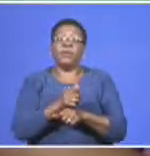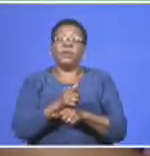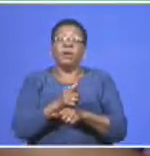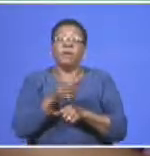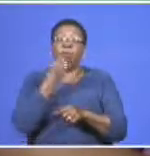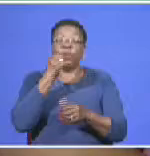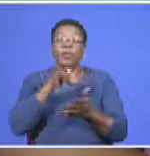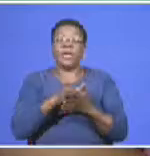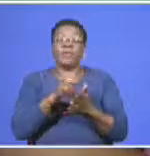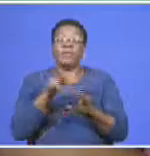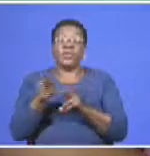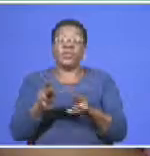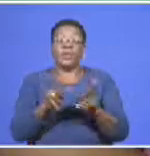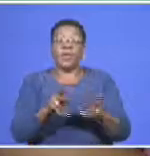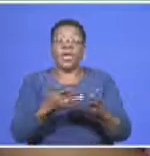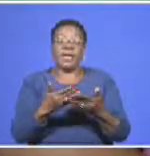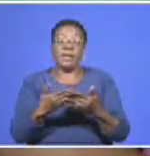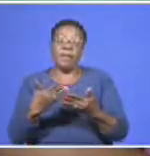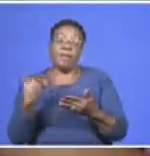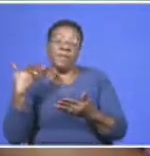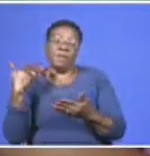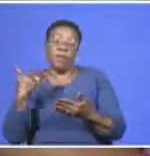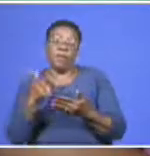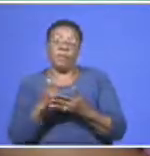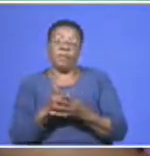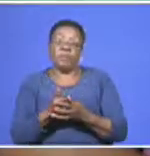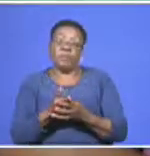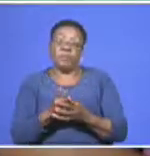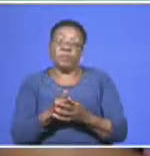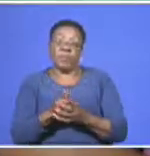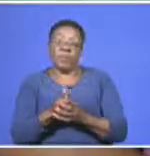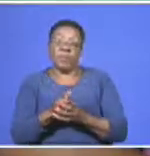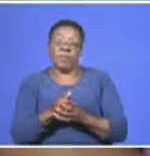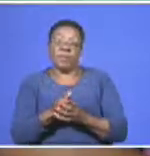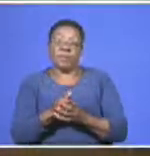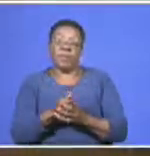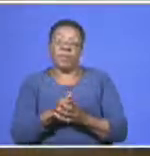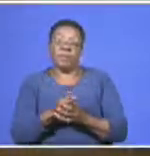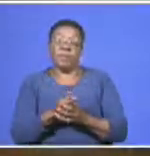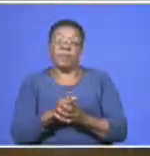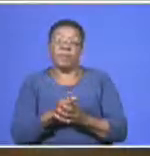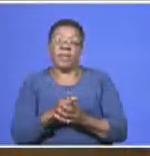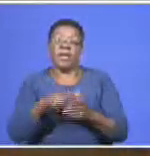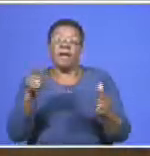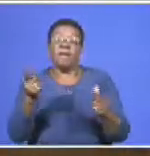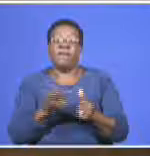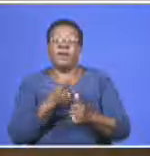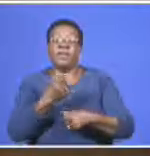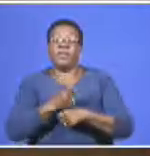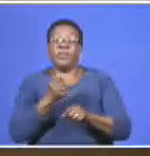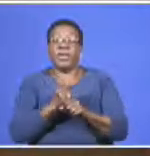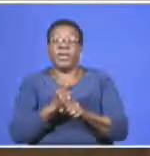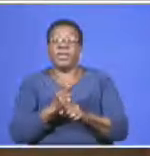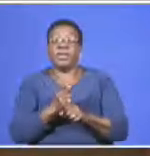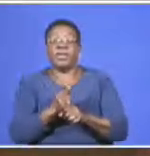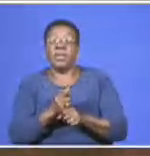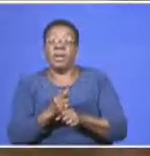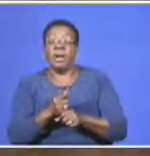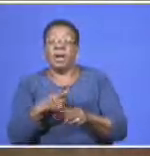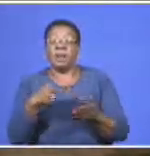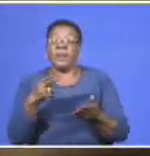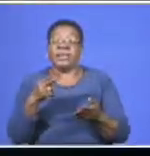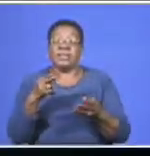been through that magical process that develops all the flavor into the food. First, we made a frittata, an